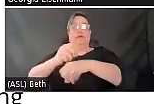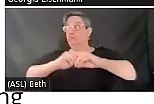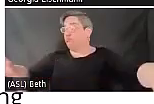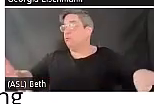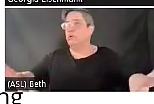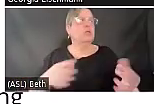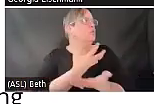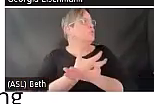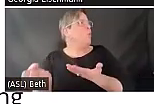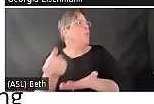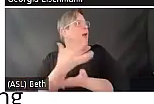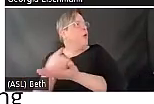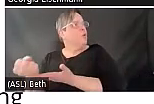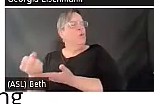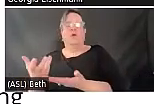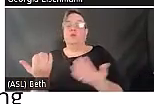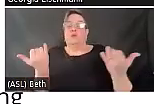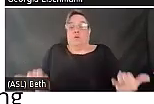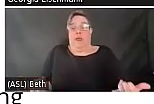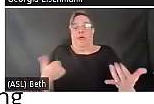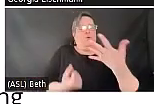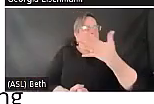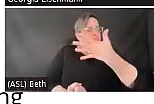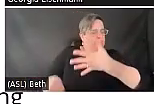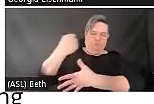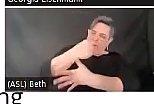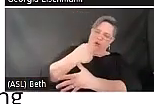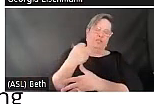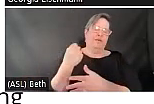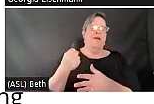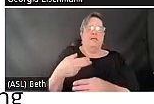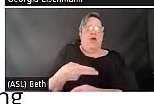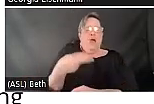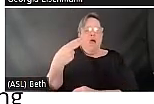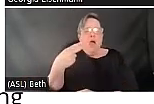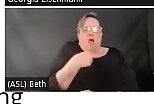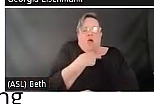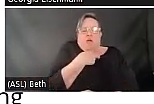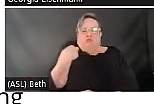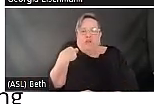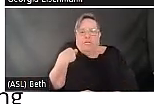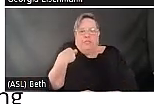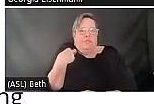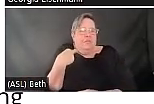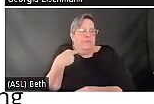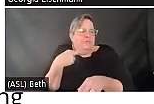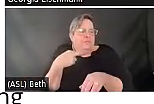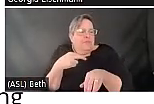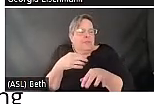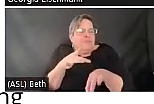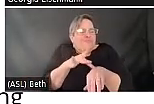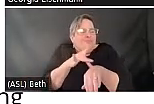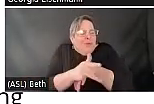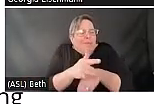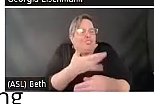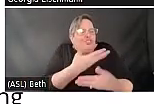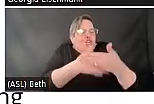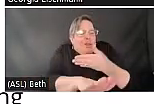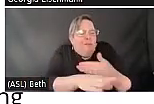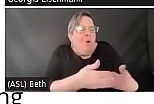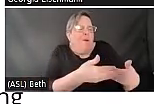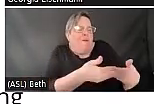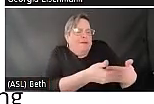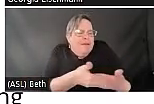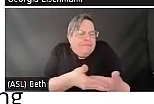prioritize high-risk infants, newborns that hadn't received the potential maternal vaccine. So now there is more